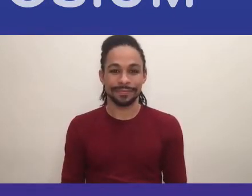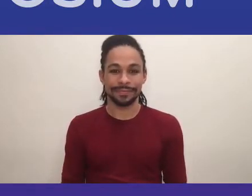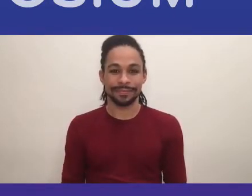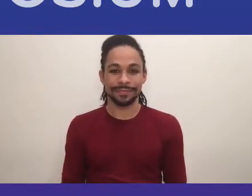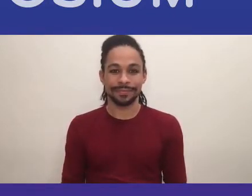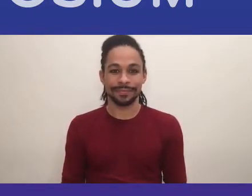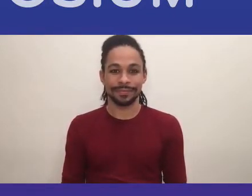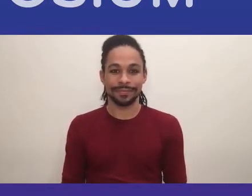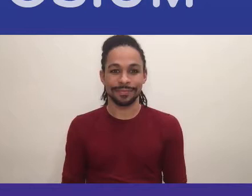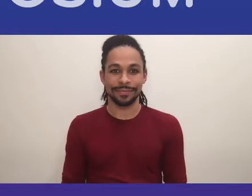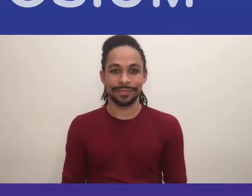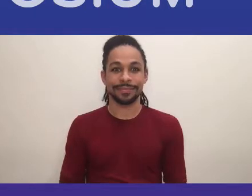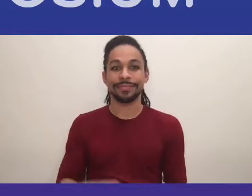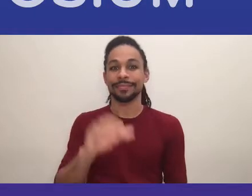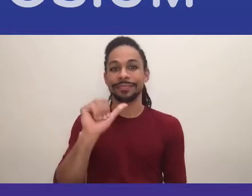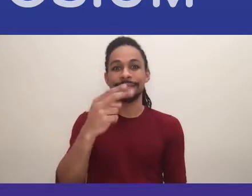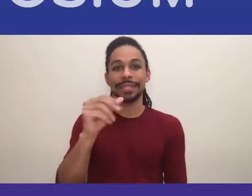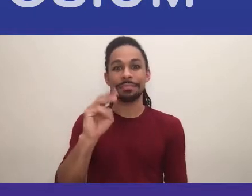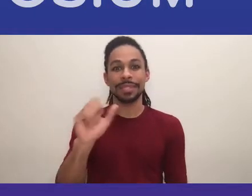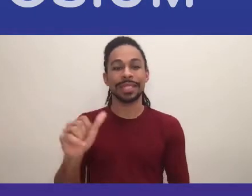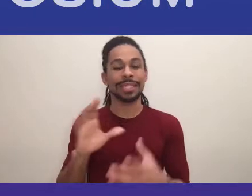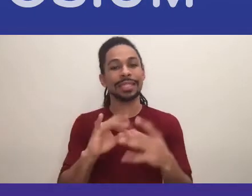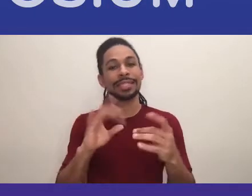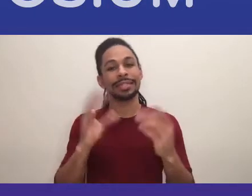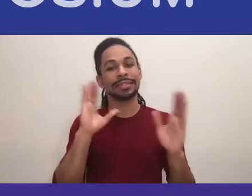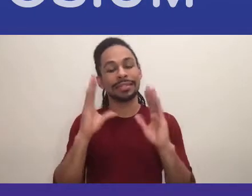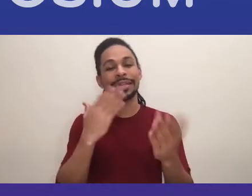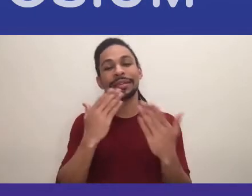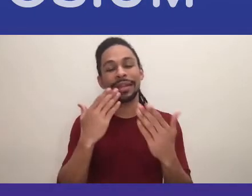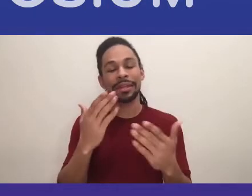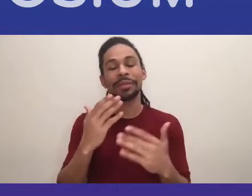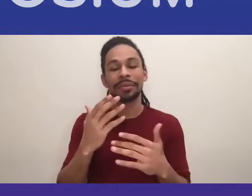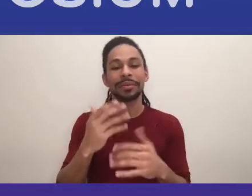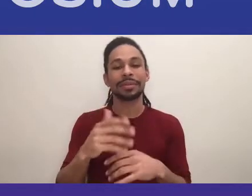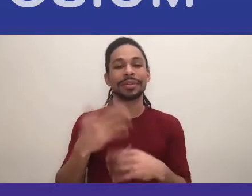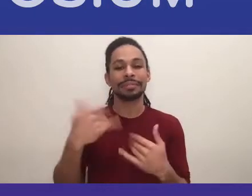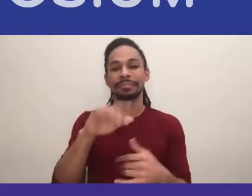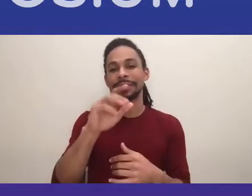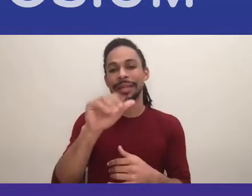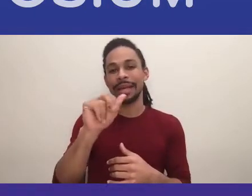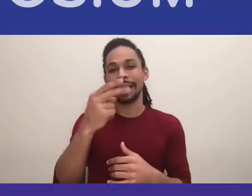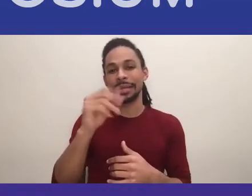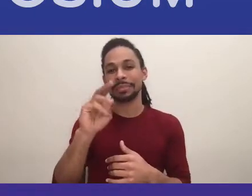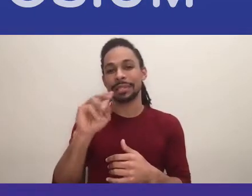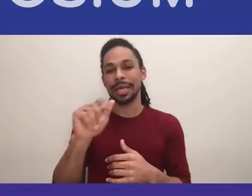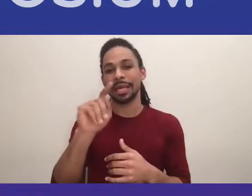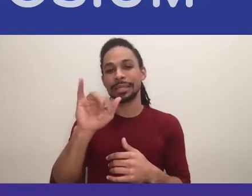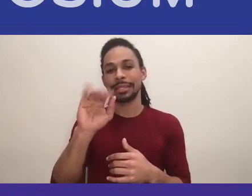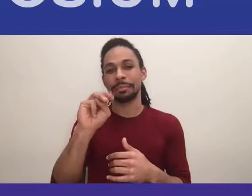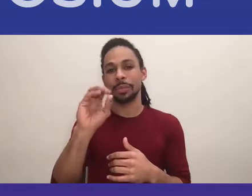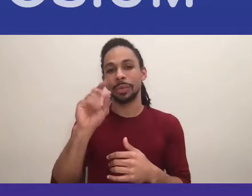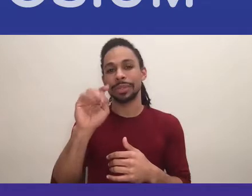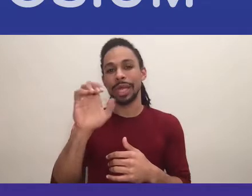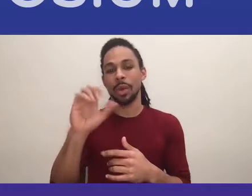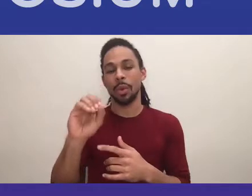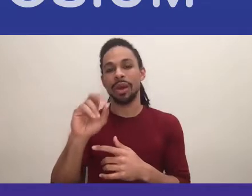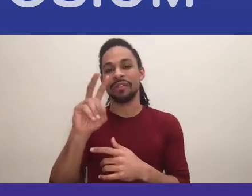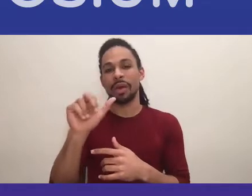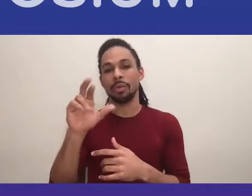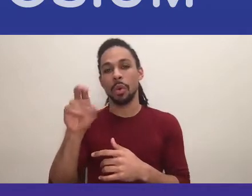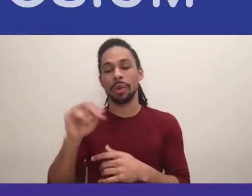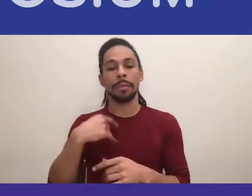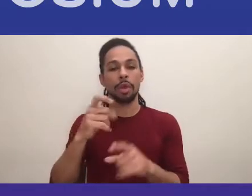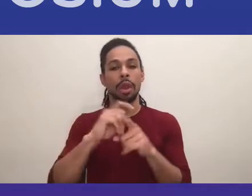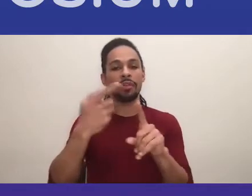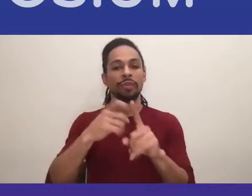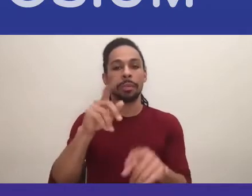Thank you, Sego. My name is Ahimsa Timoteo Bodhrán. I am calling in today from Tulsa, Oklahoma,